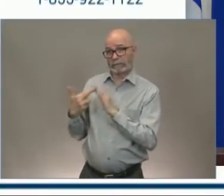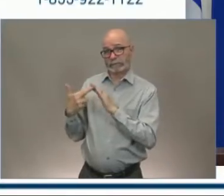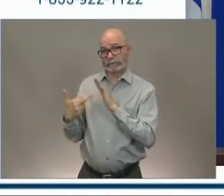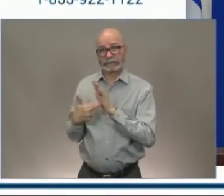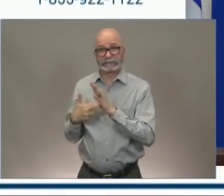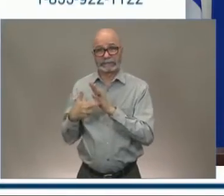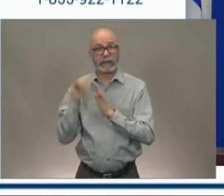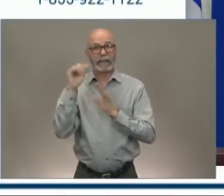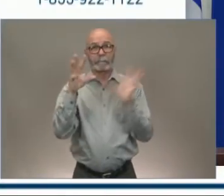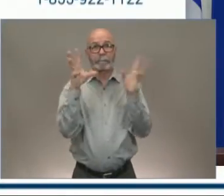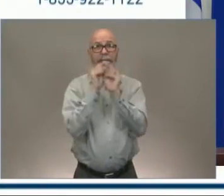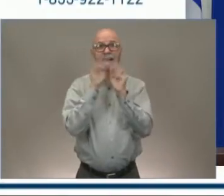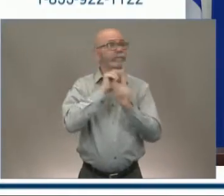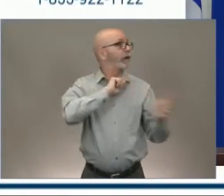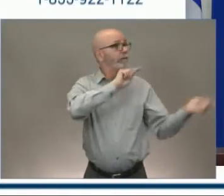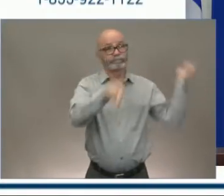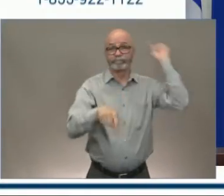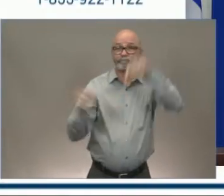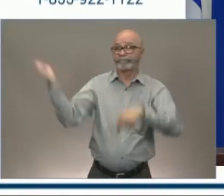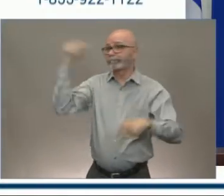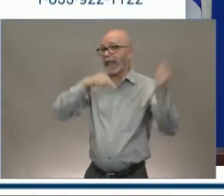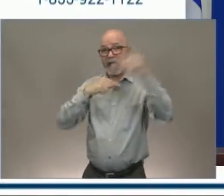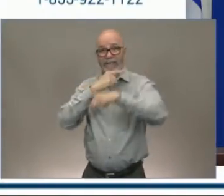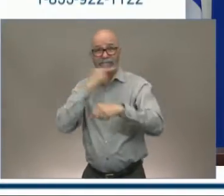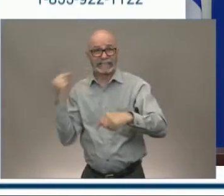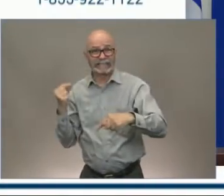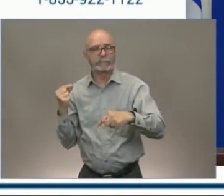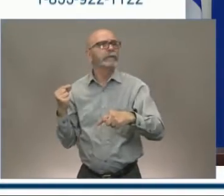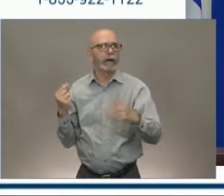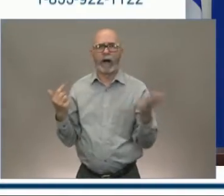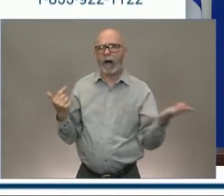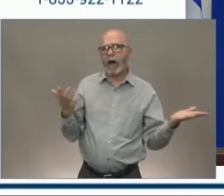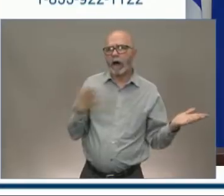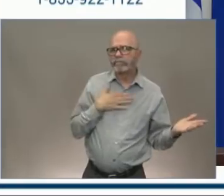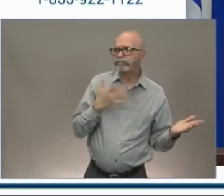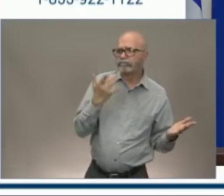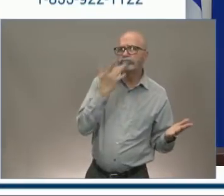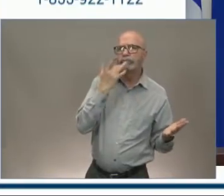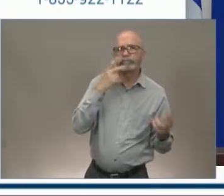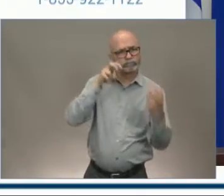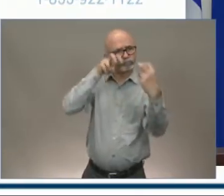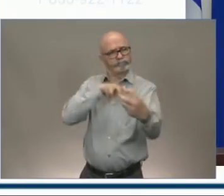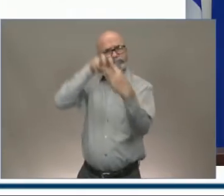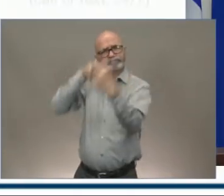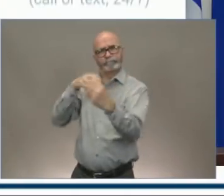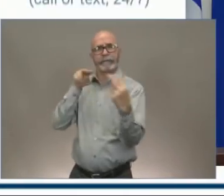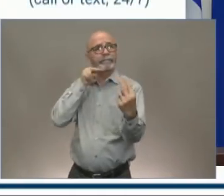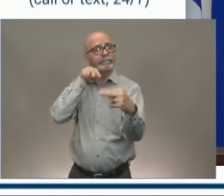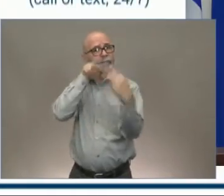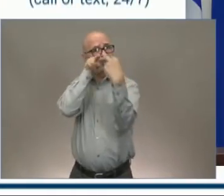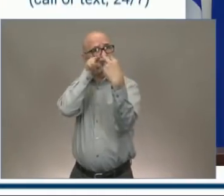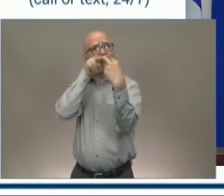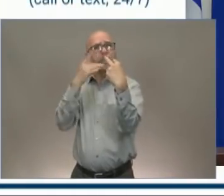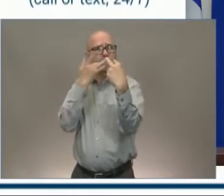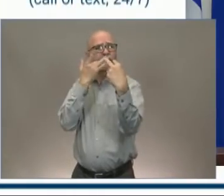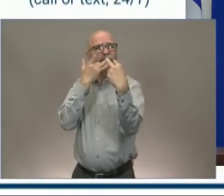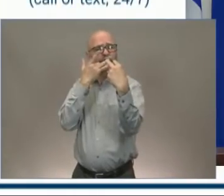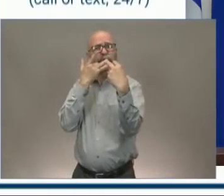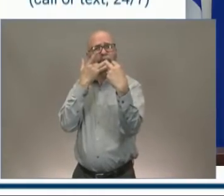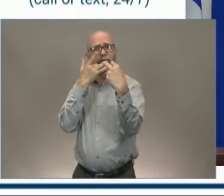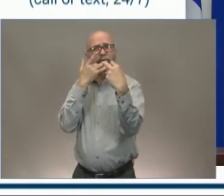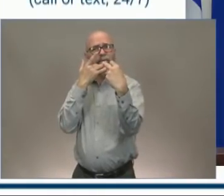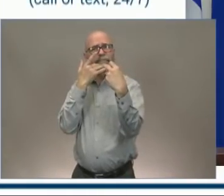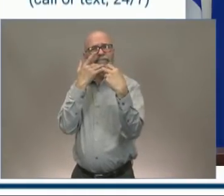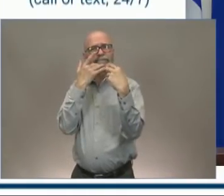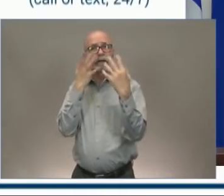meetings. I prefer to be in person when possible. That's my preference. I can't speak to the way members vote at committee. I